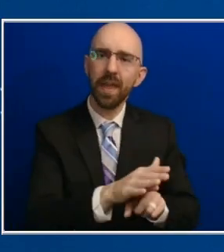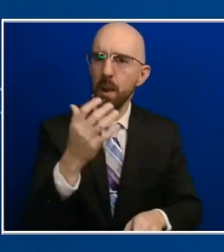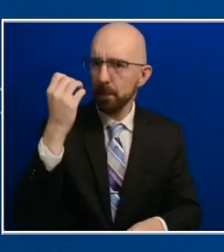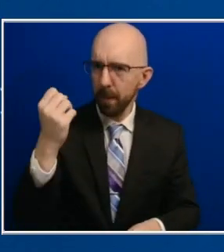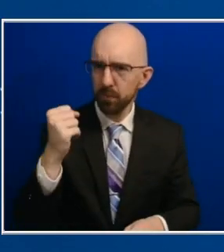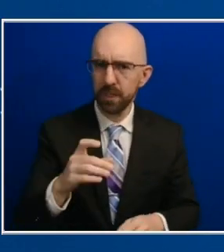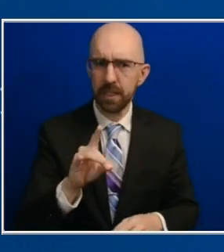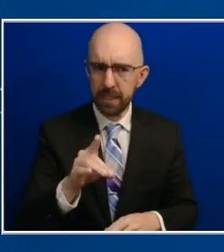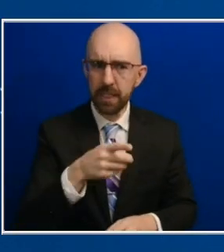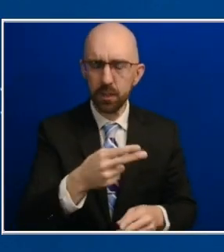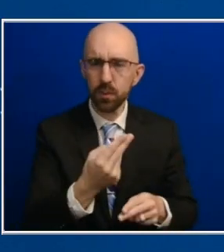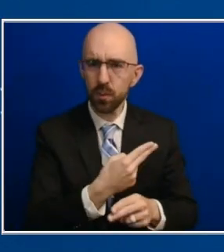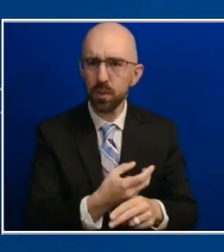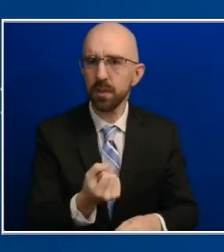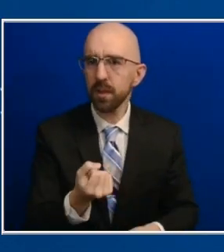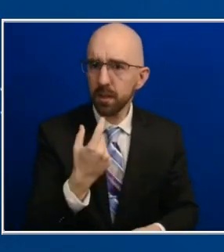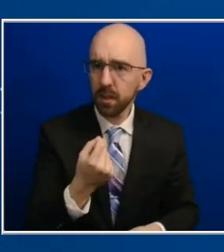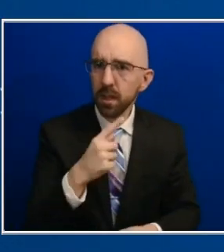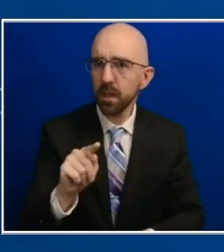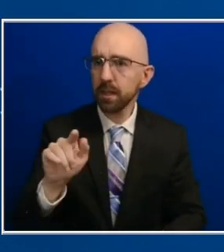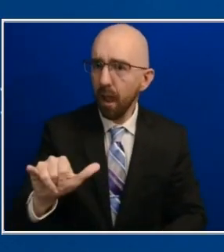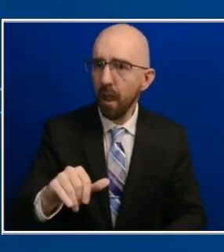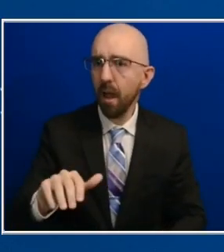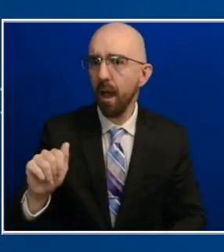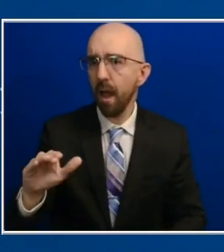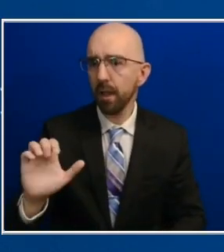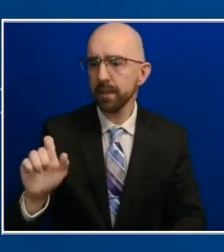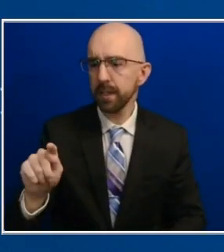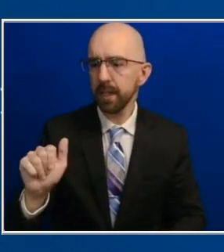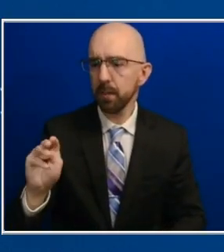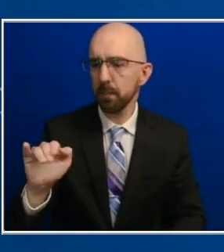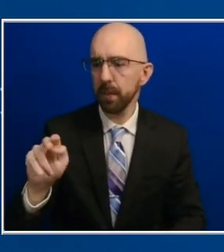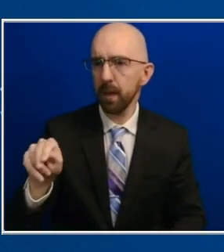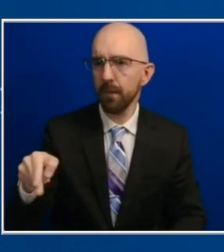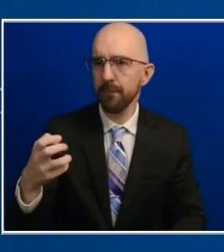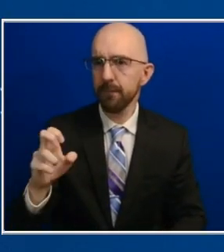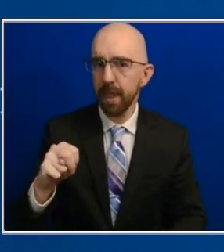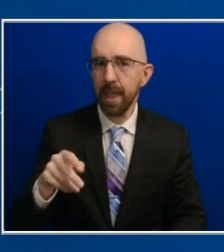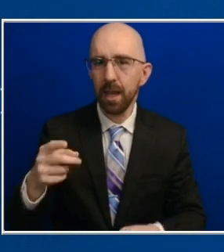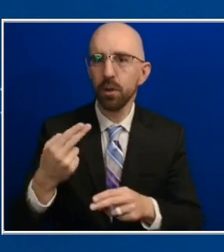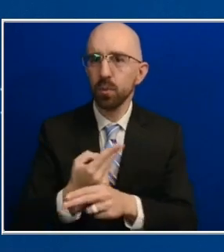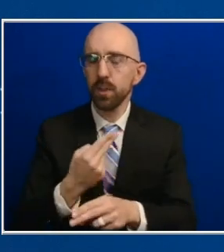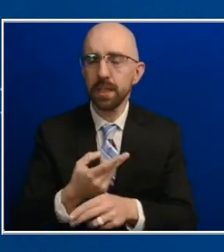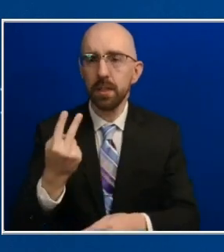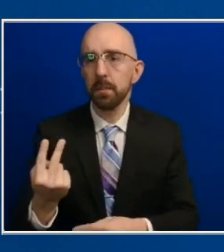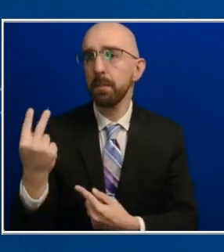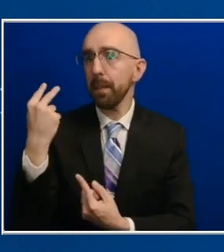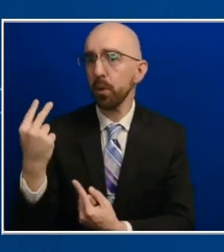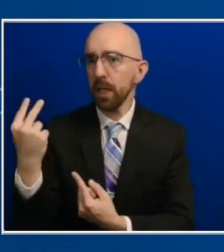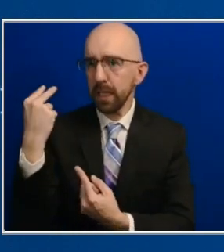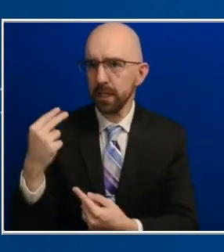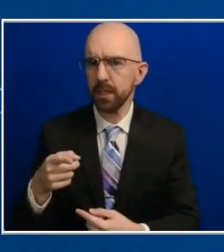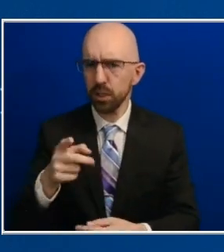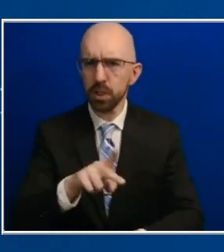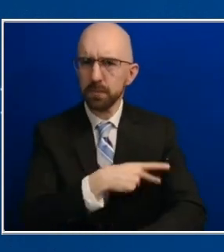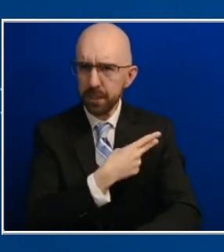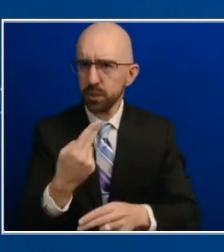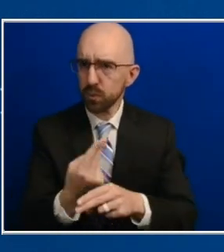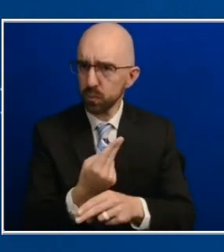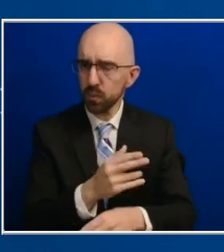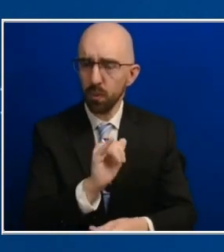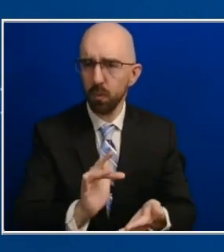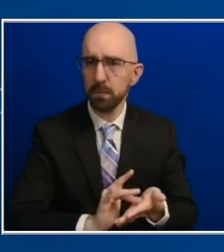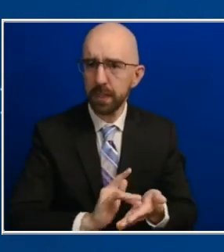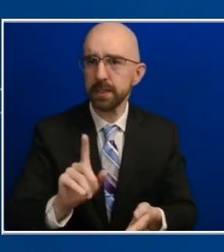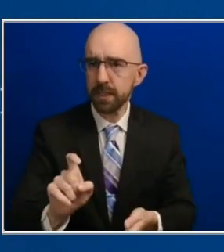or acetaminophen? They're relying on recall from their providers. Did your patient take these medications? And then they're trying to put